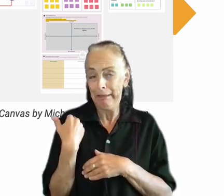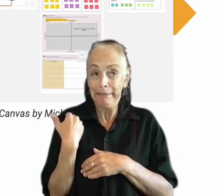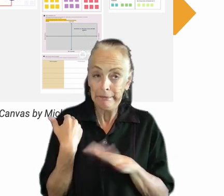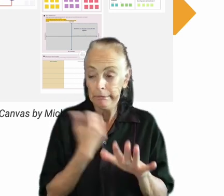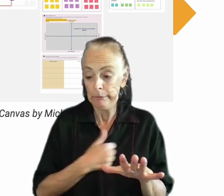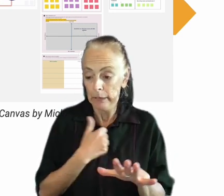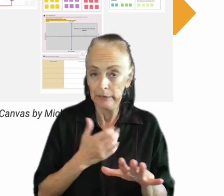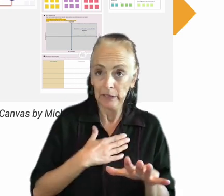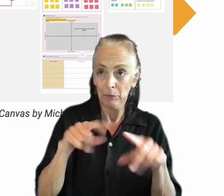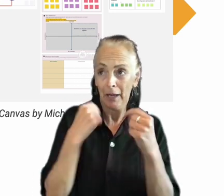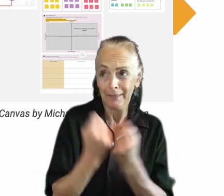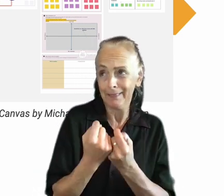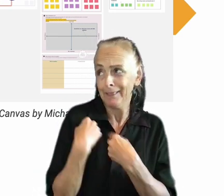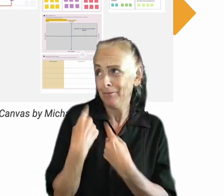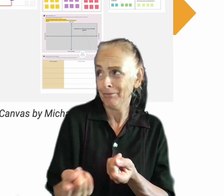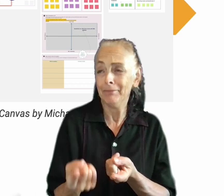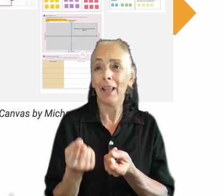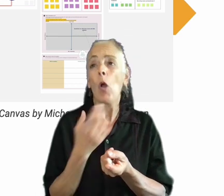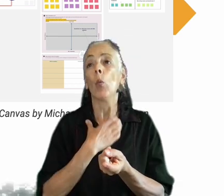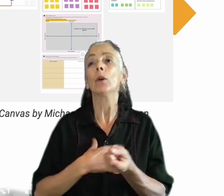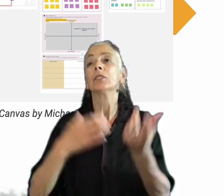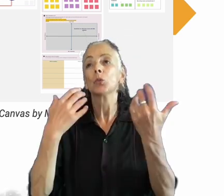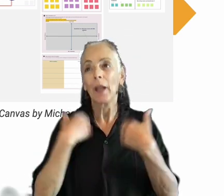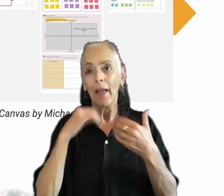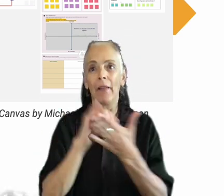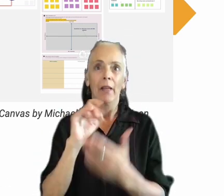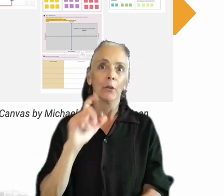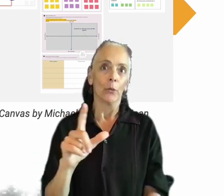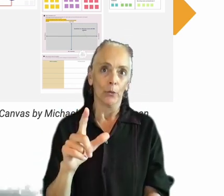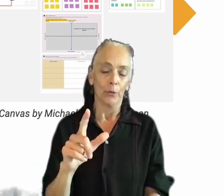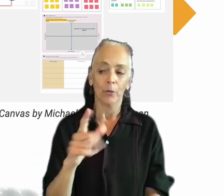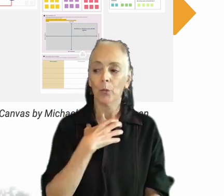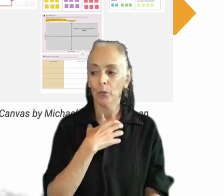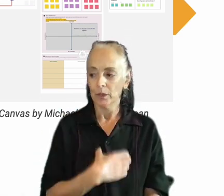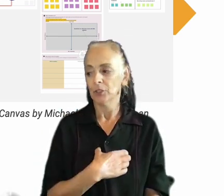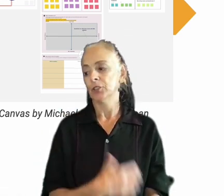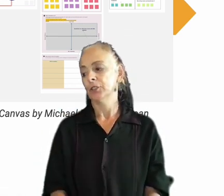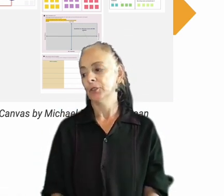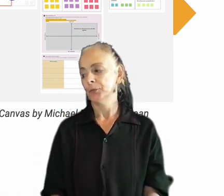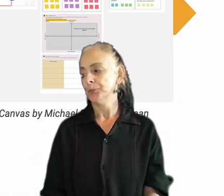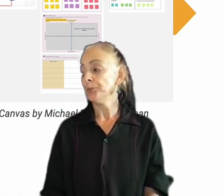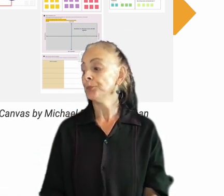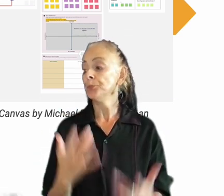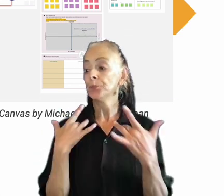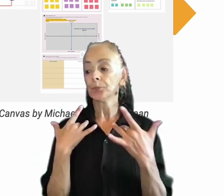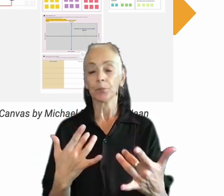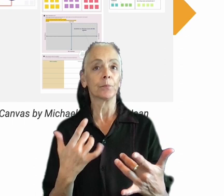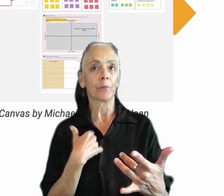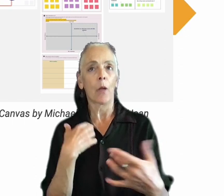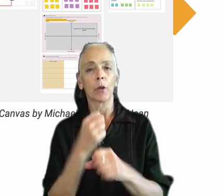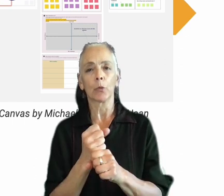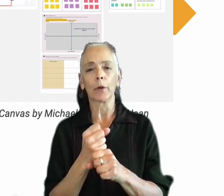to my entire team that i ever worked with i i wish we had had this tool so typically i would create a